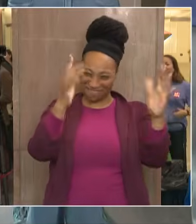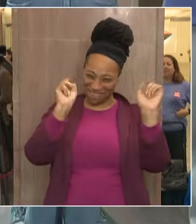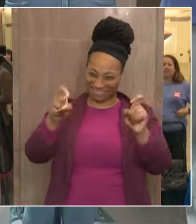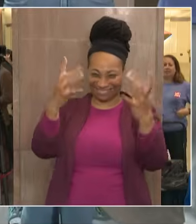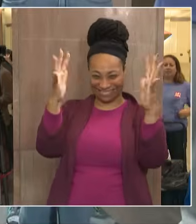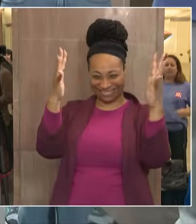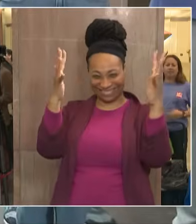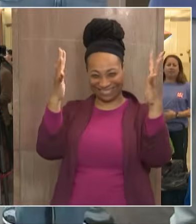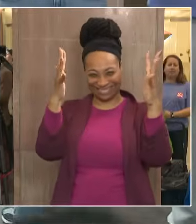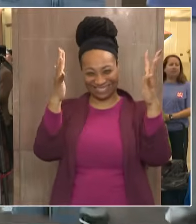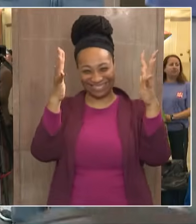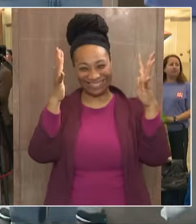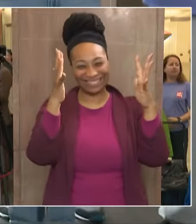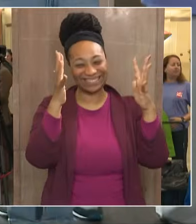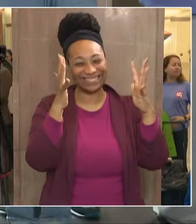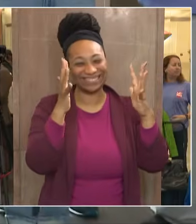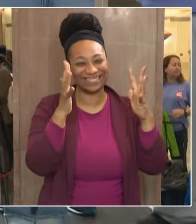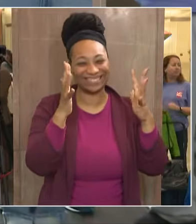Yeah.